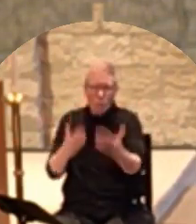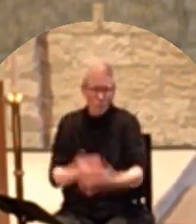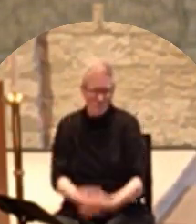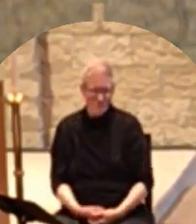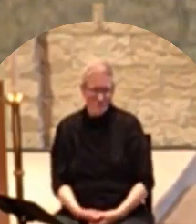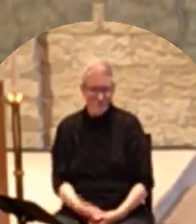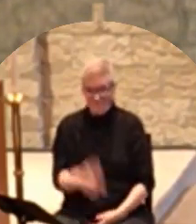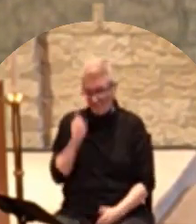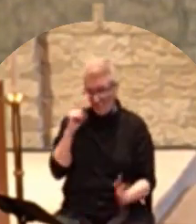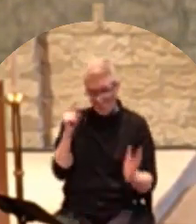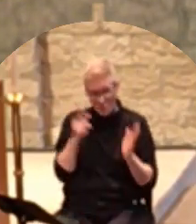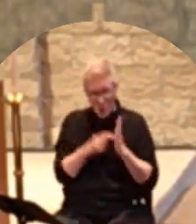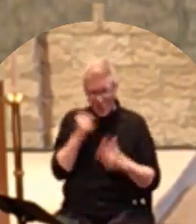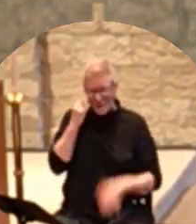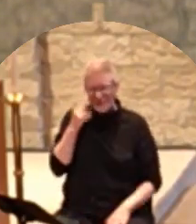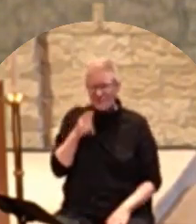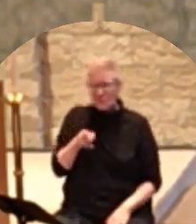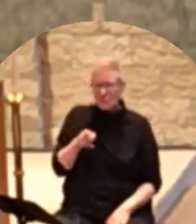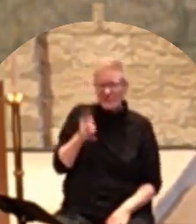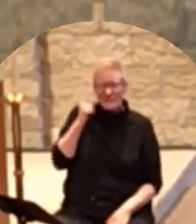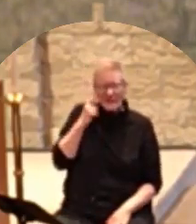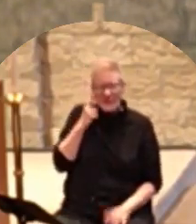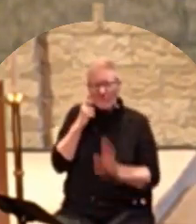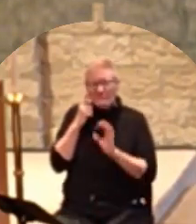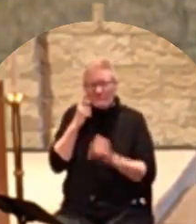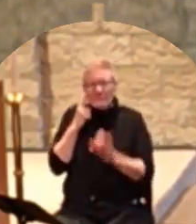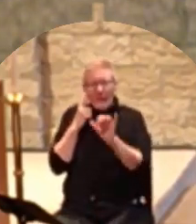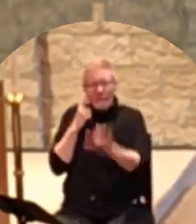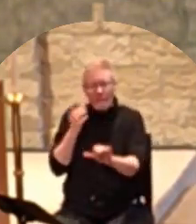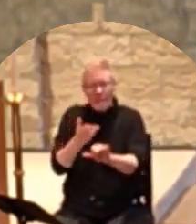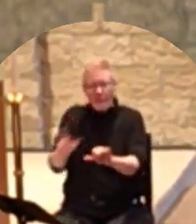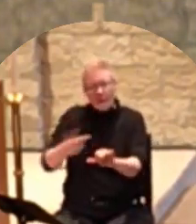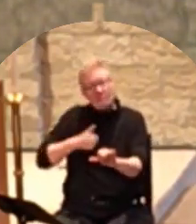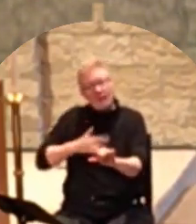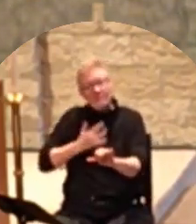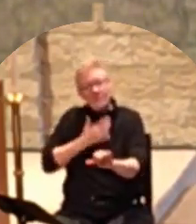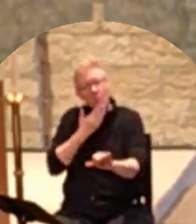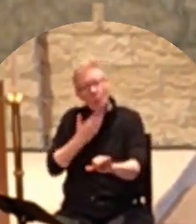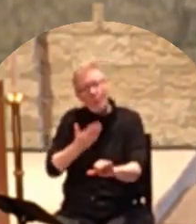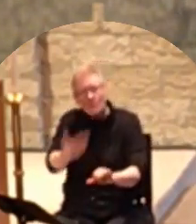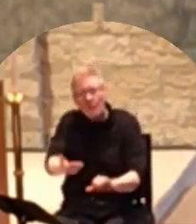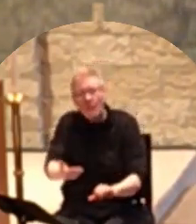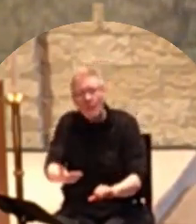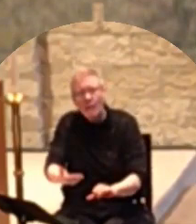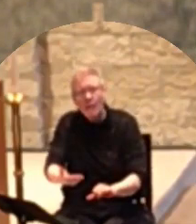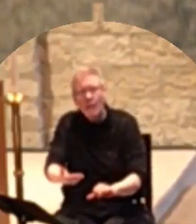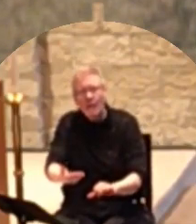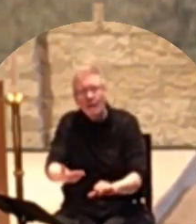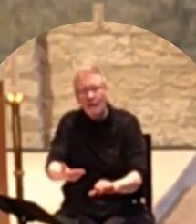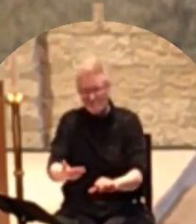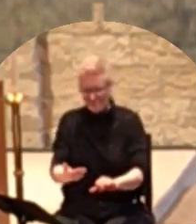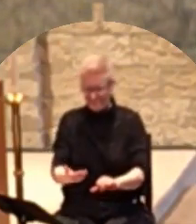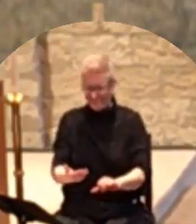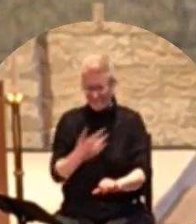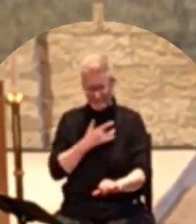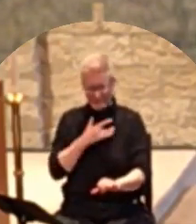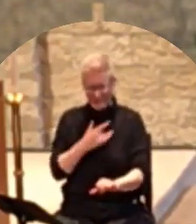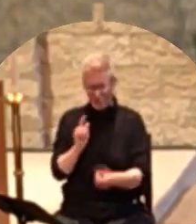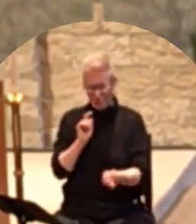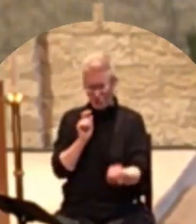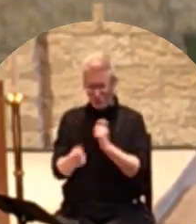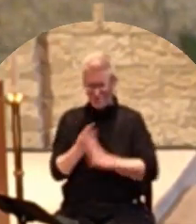for something to be grateful for, something to that you have gratitude for, that it begins to change our whole